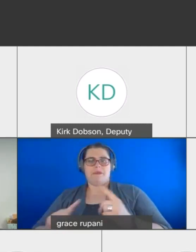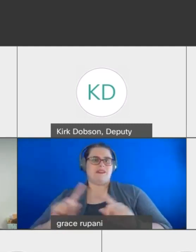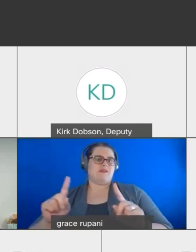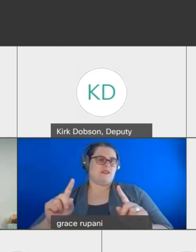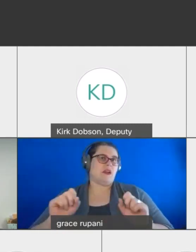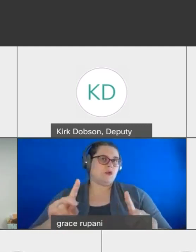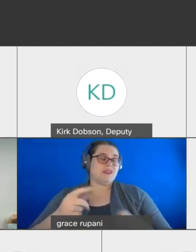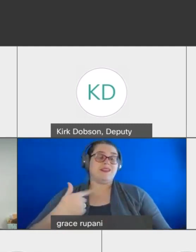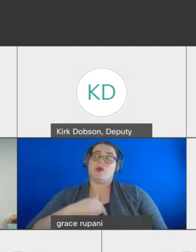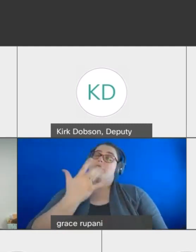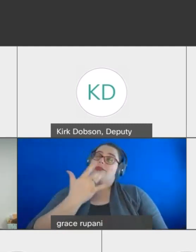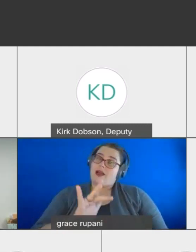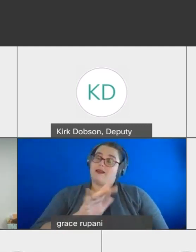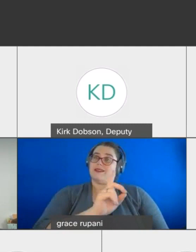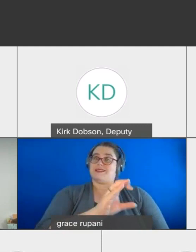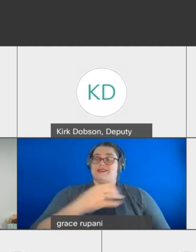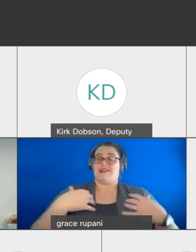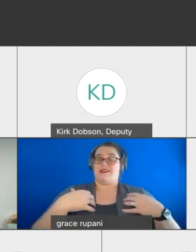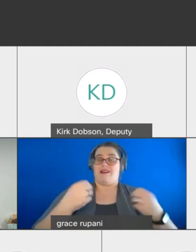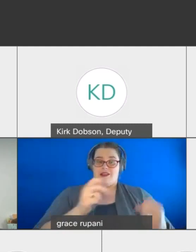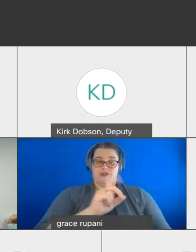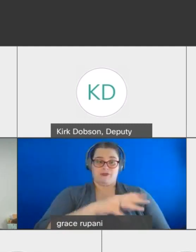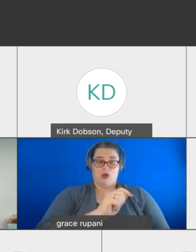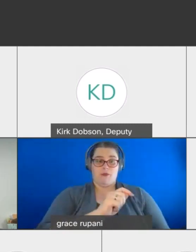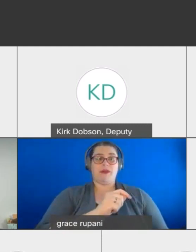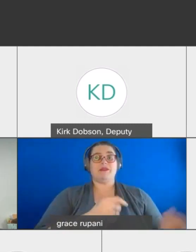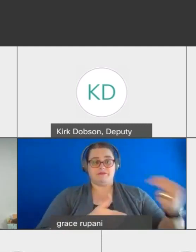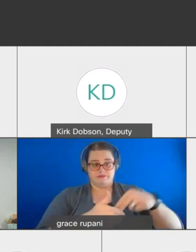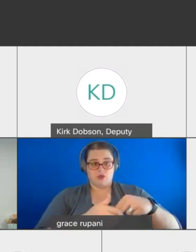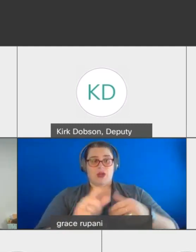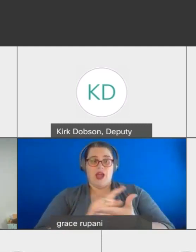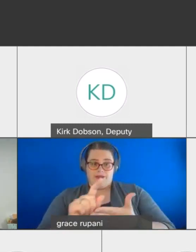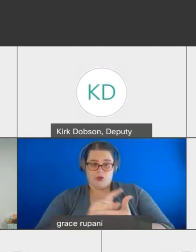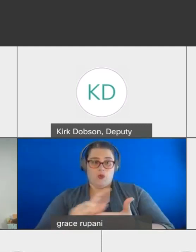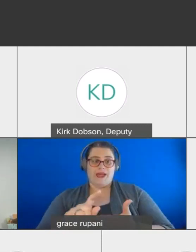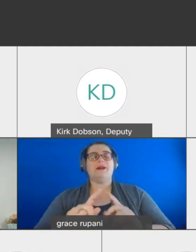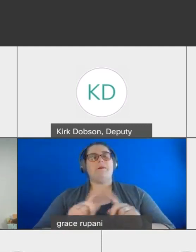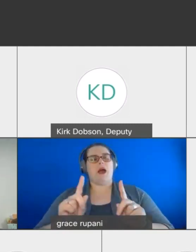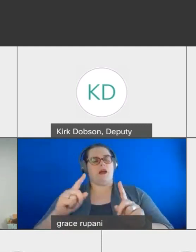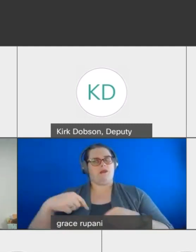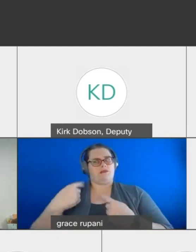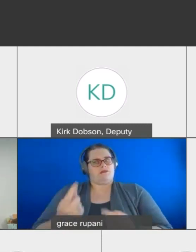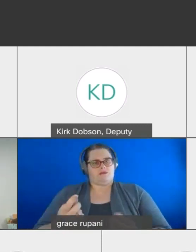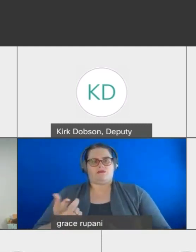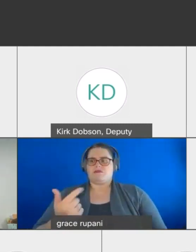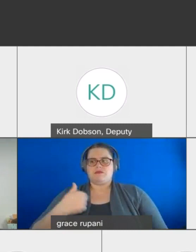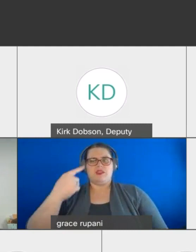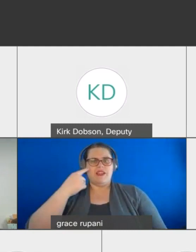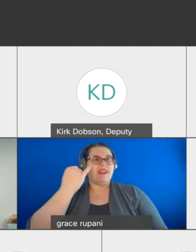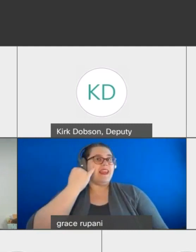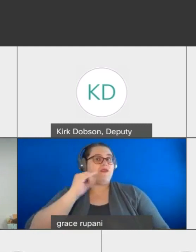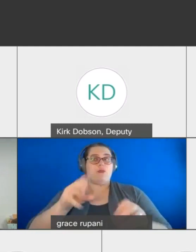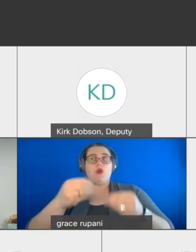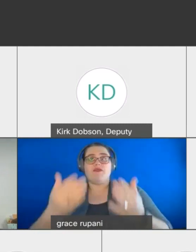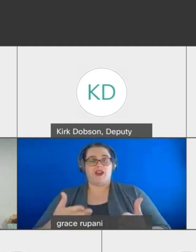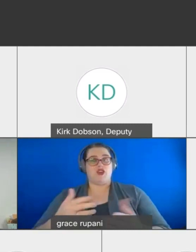join us every week, but we'd also benefit from hearing more, I think, from the experiences of our providers, from